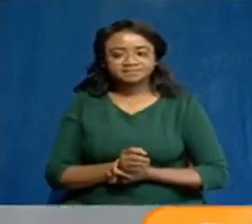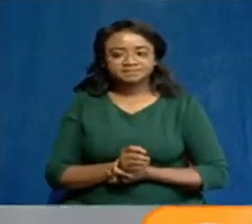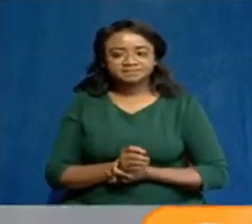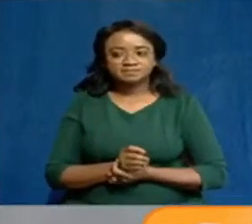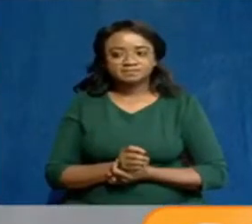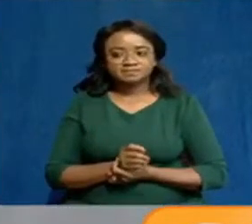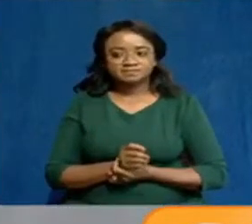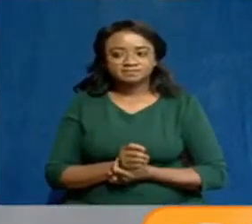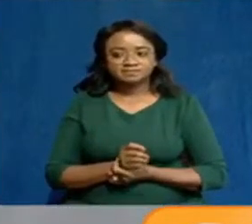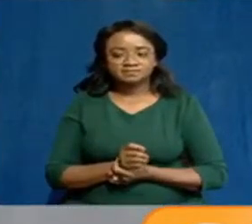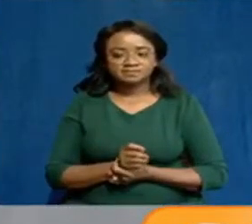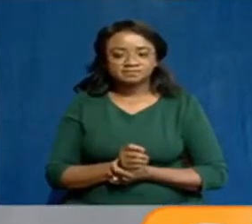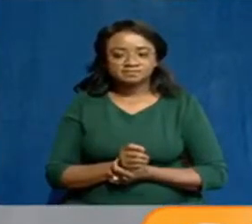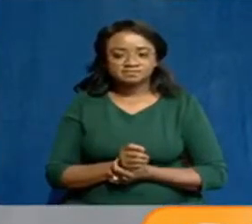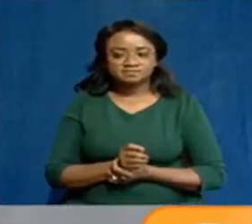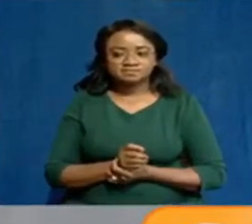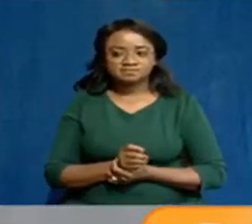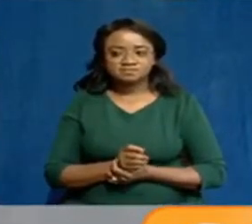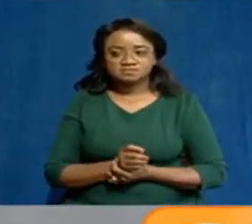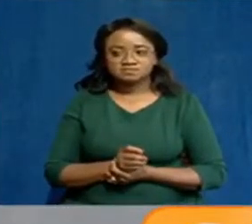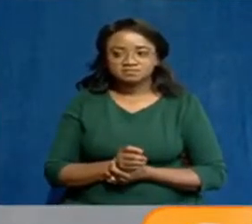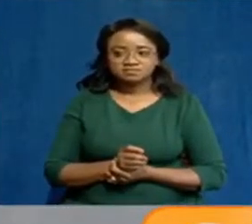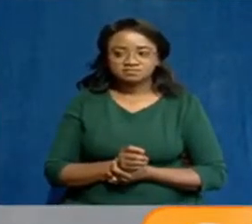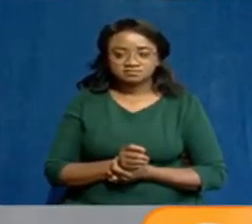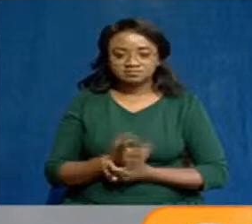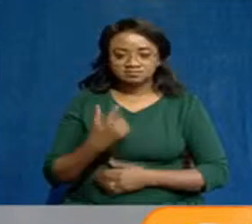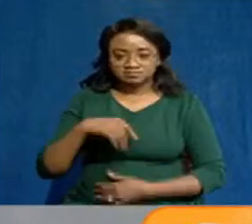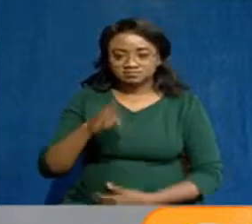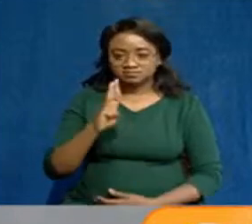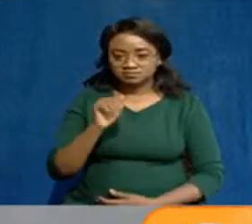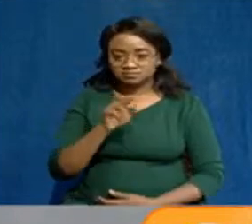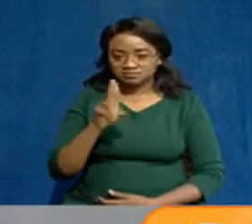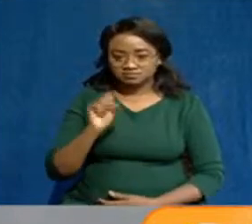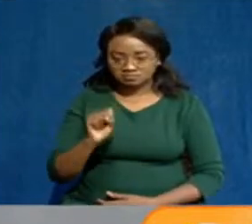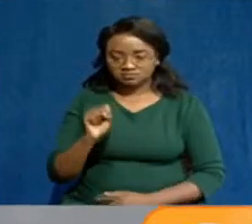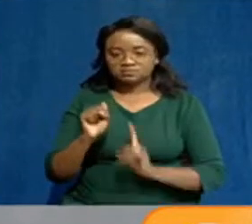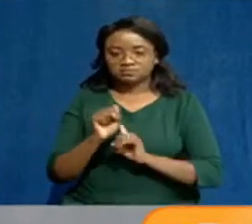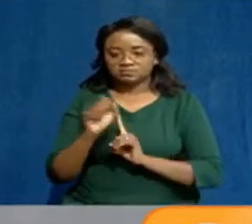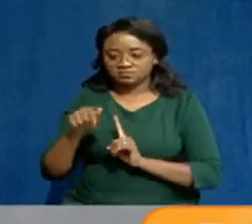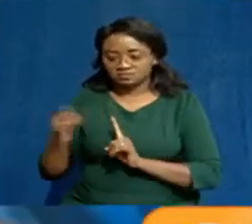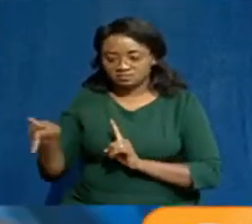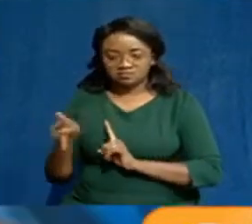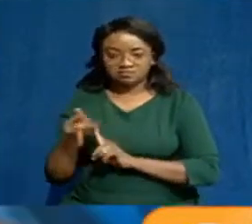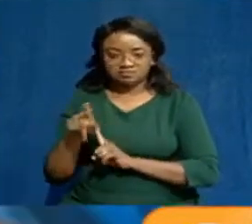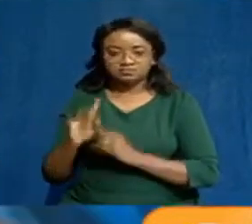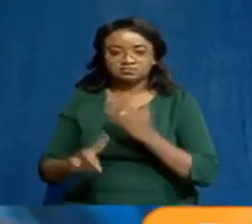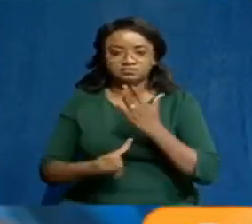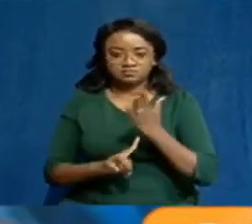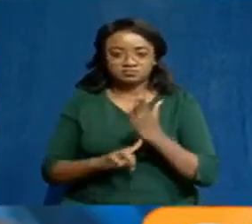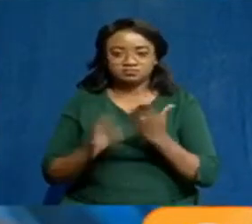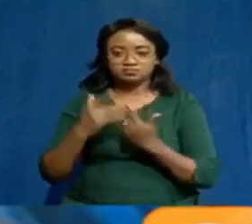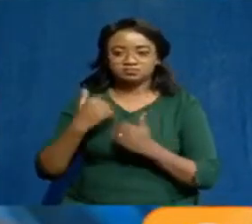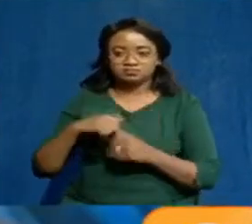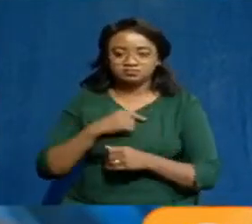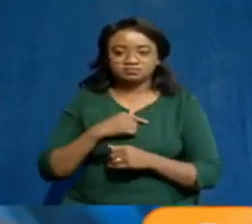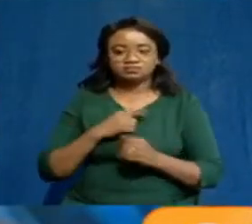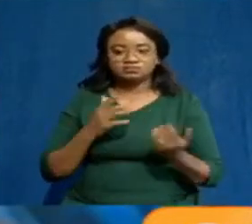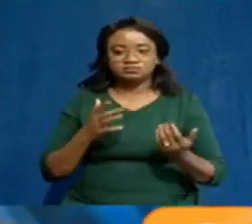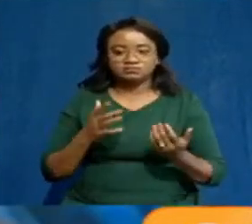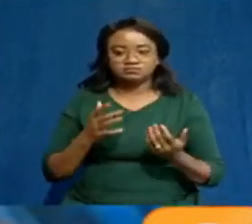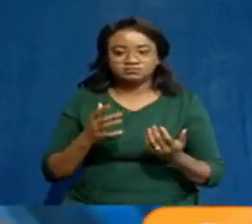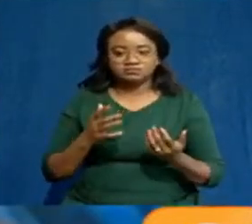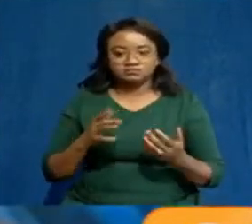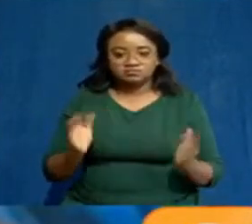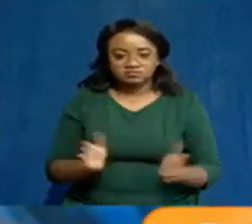question. So at Baustaka Enterprise, we leverage on technology, which is the Baustaka app, which promotes segregation